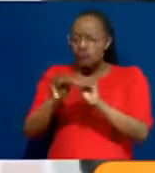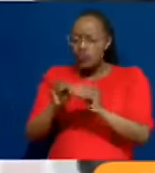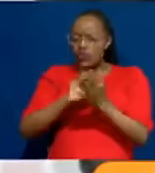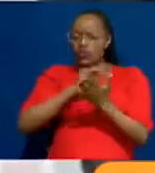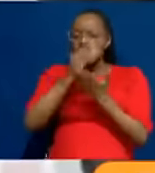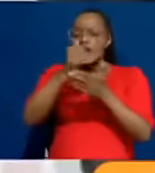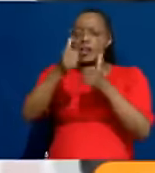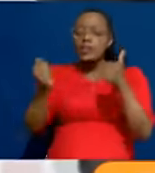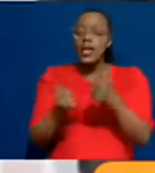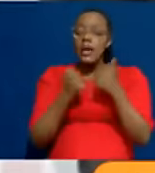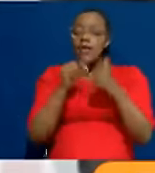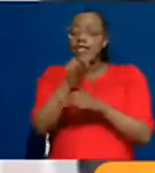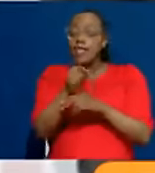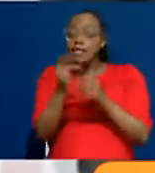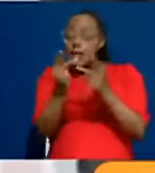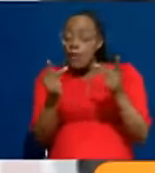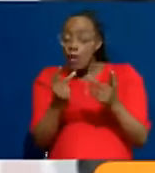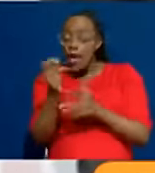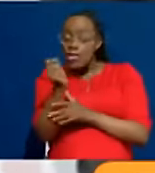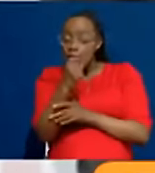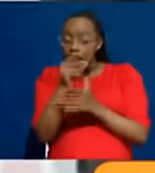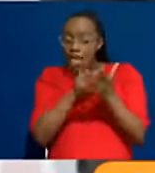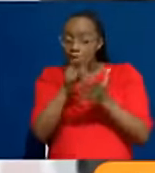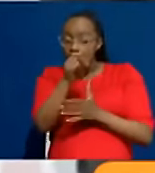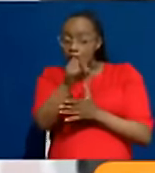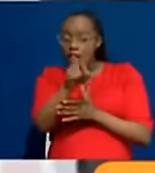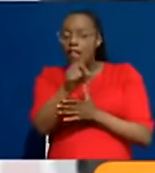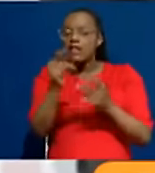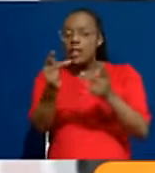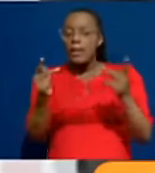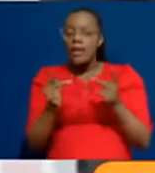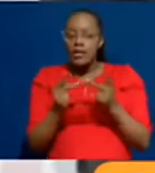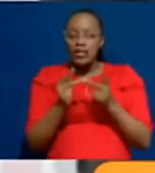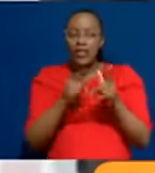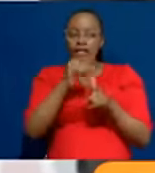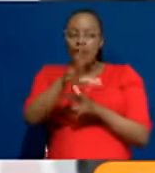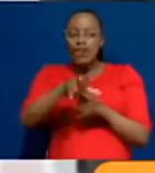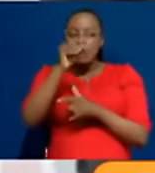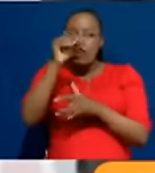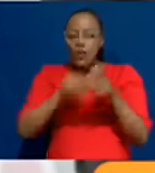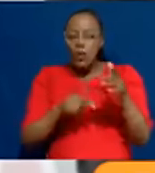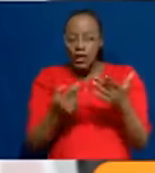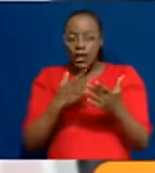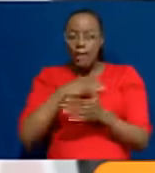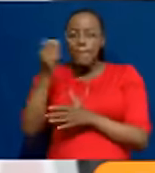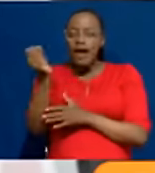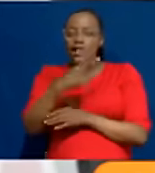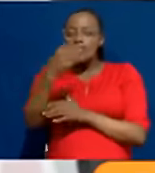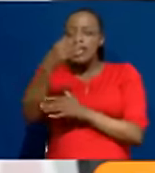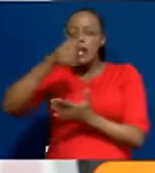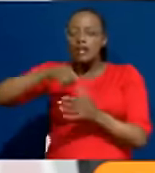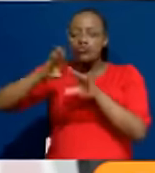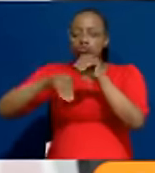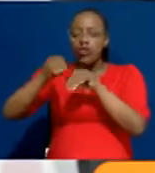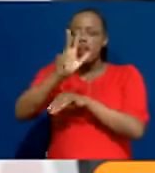Services, this is where my salary is paid from. I found out that my salary was budgeted at